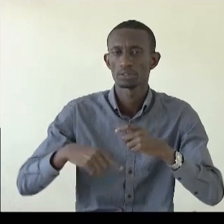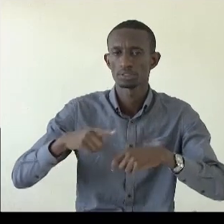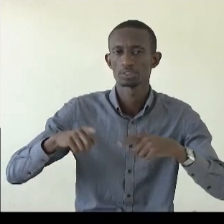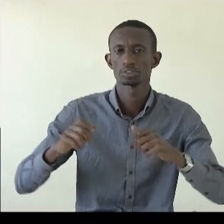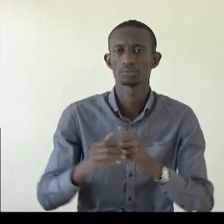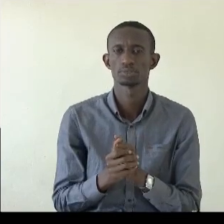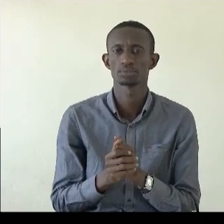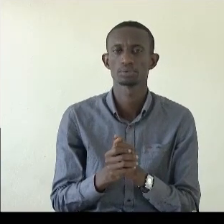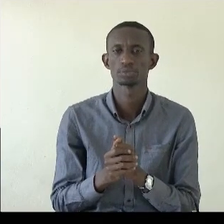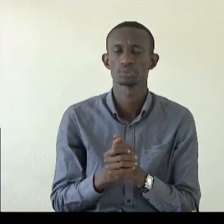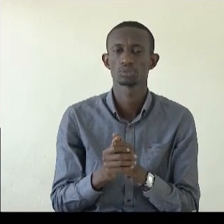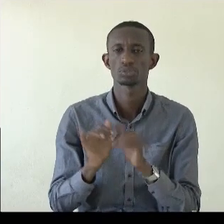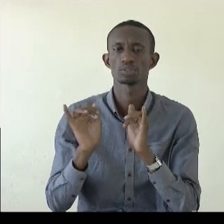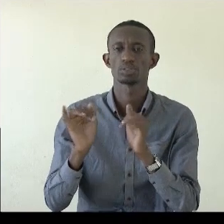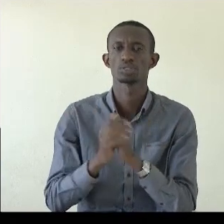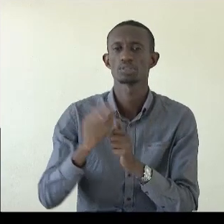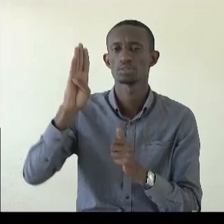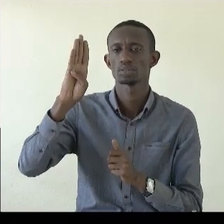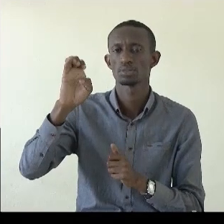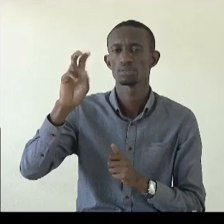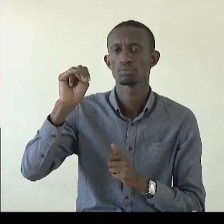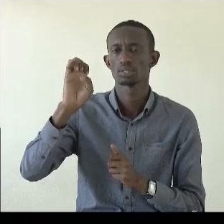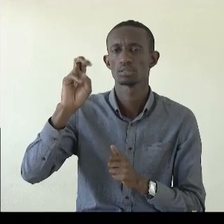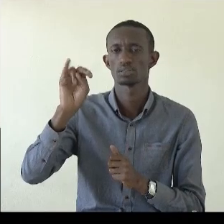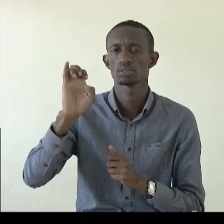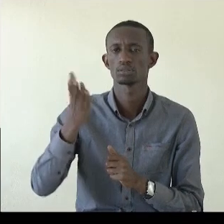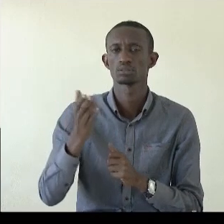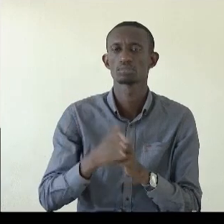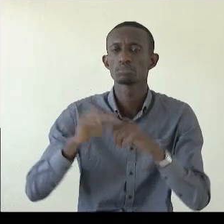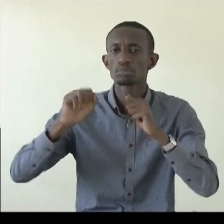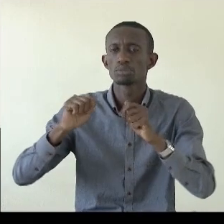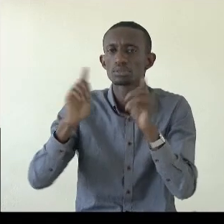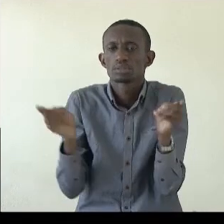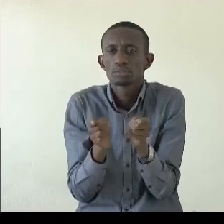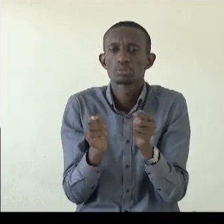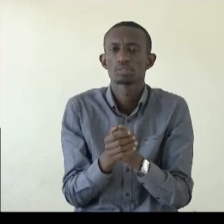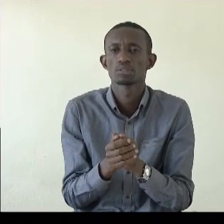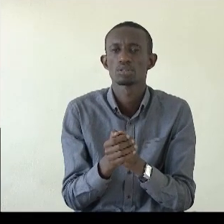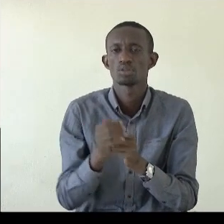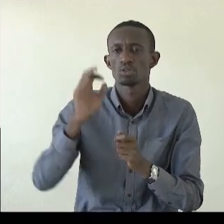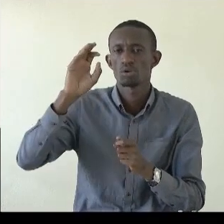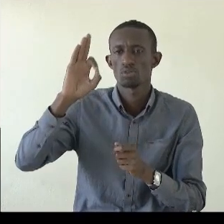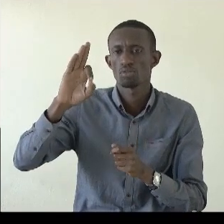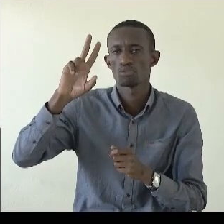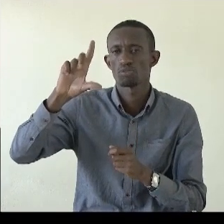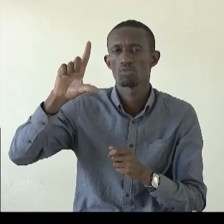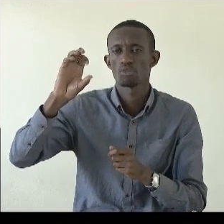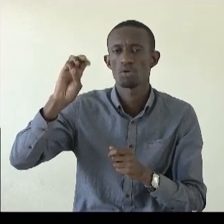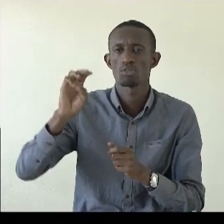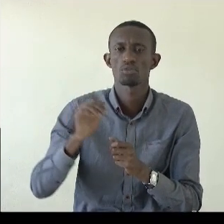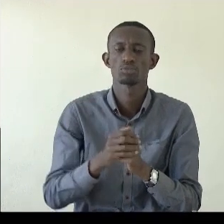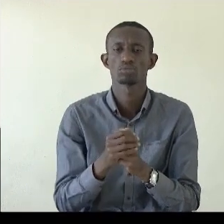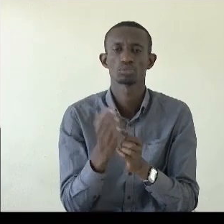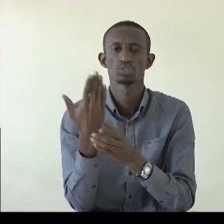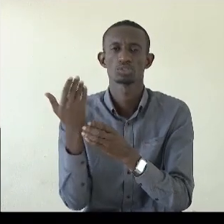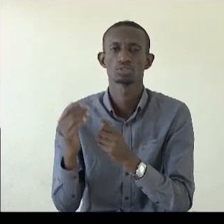the substances A and the reagents B and C. So this is the methyl benzene. Methyl benzene